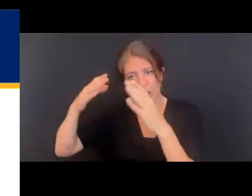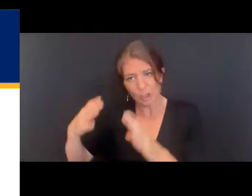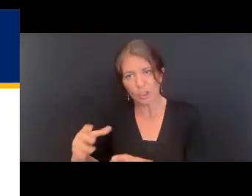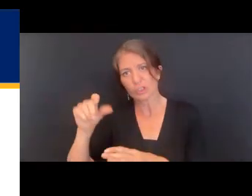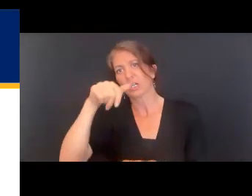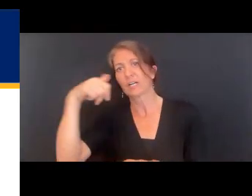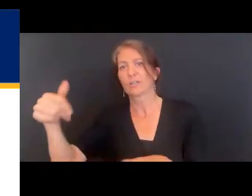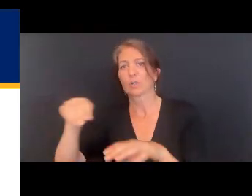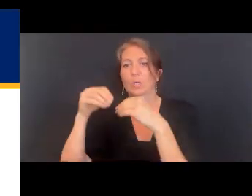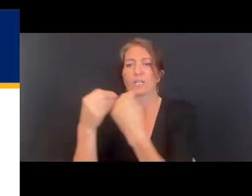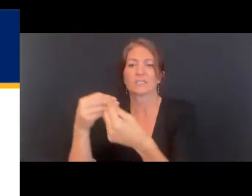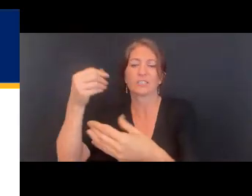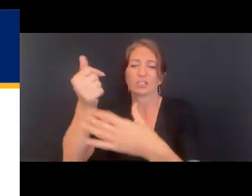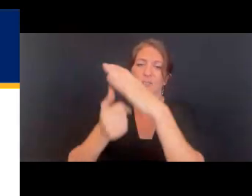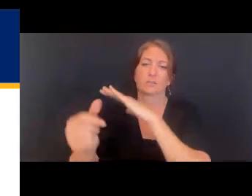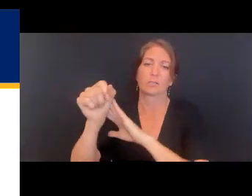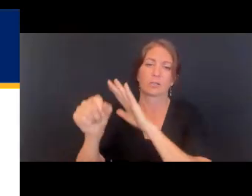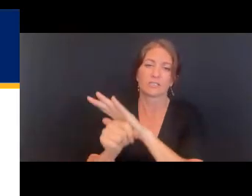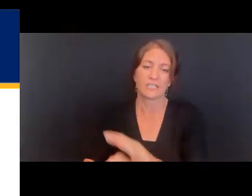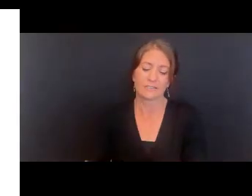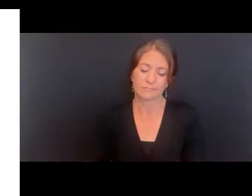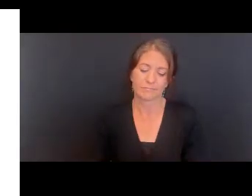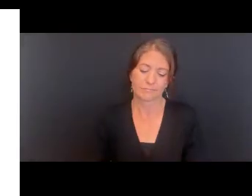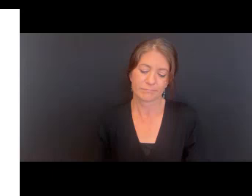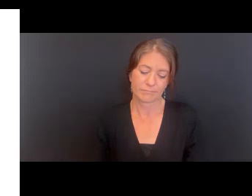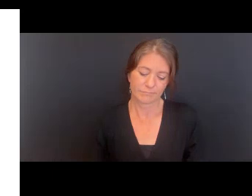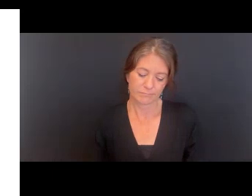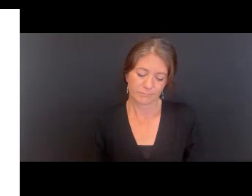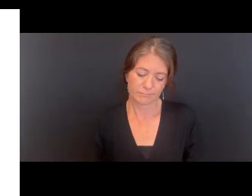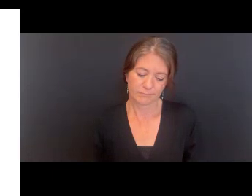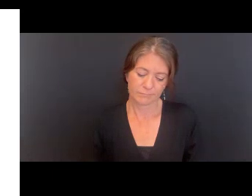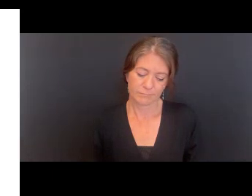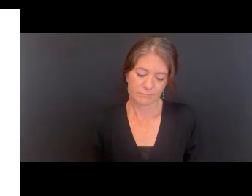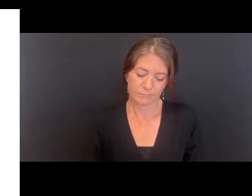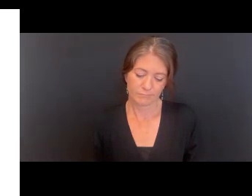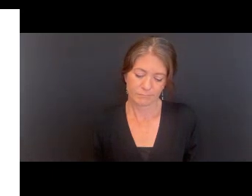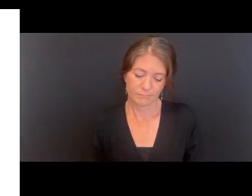state. Next slide, please.